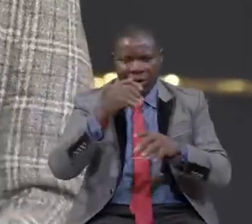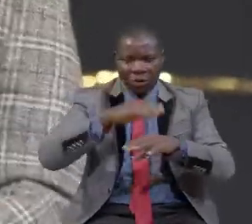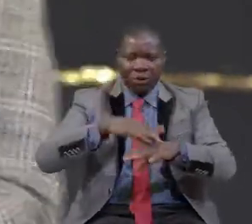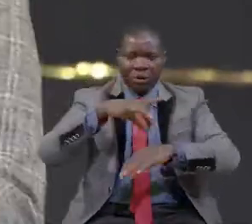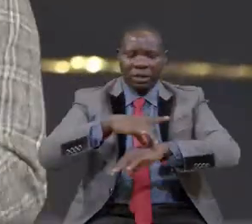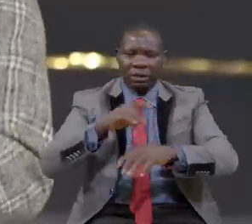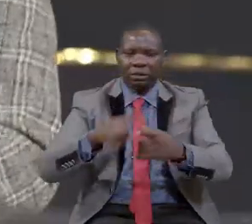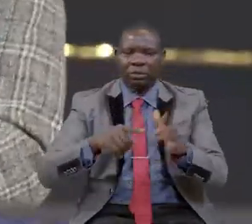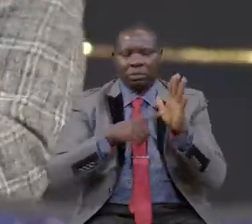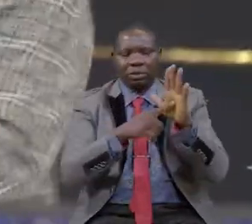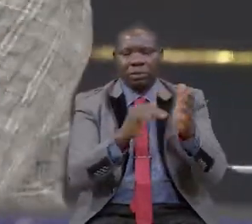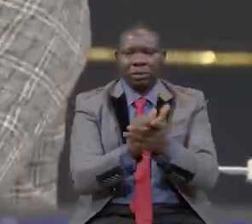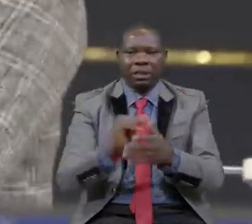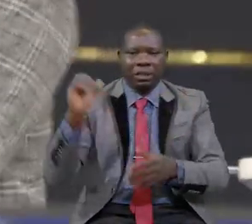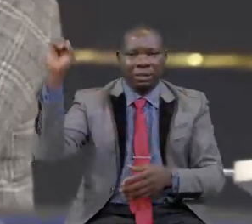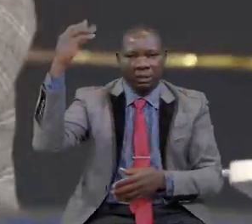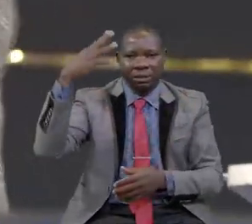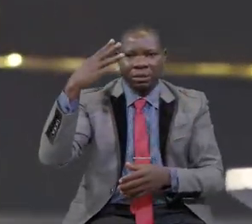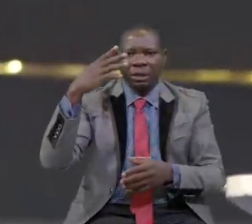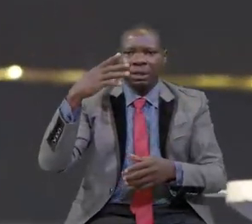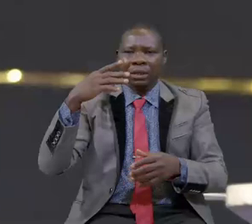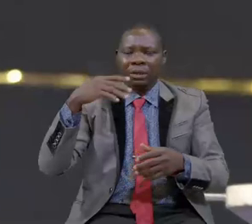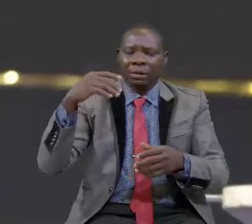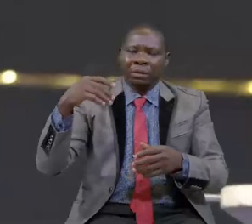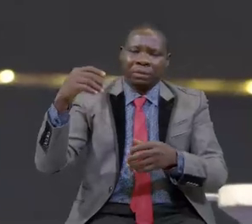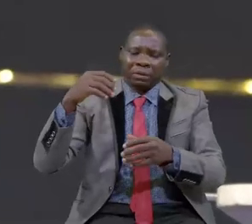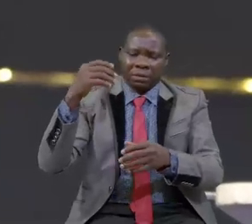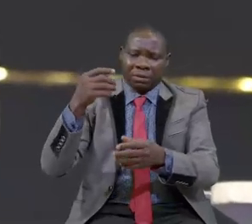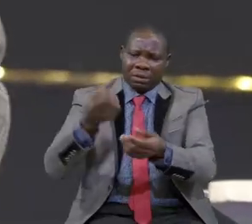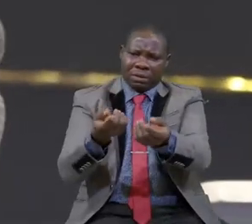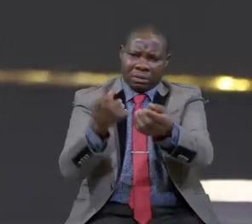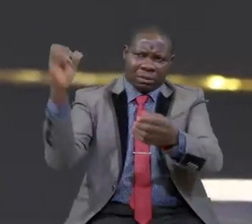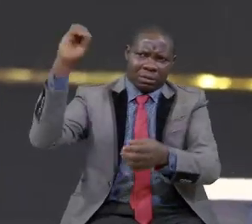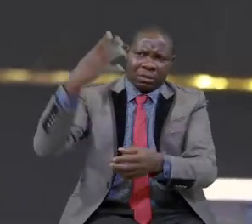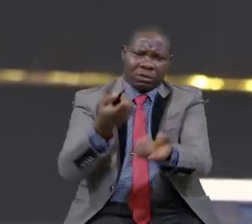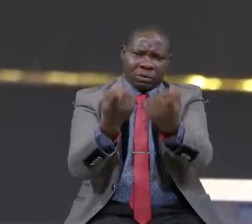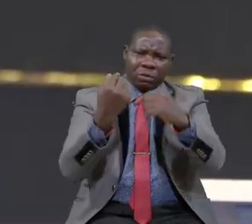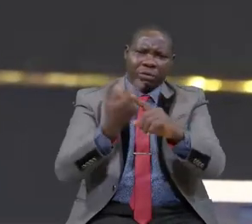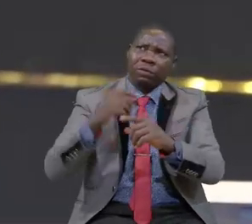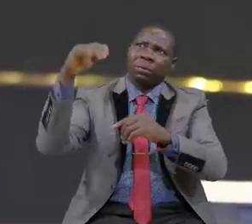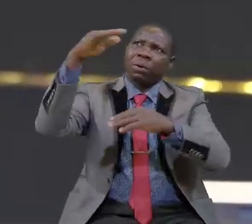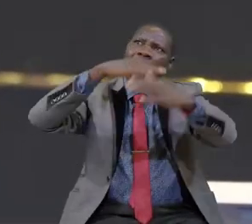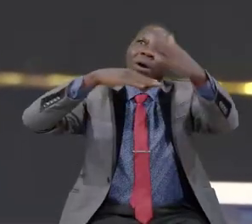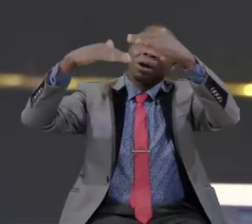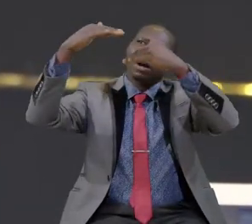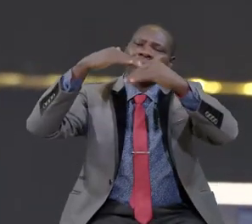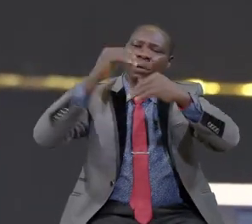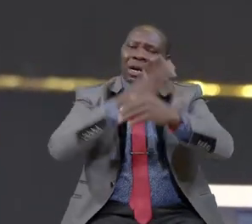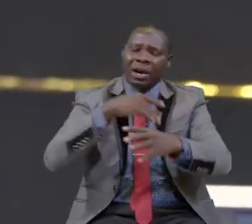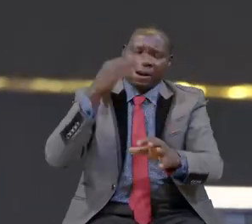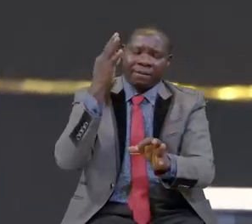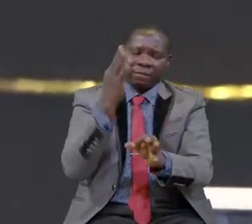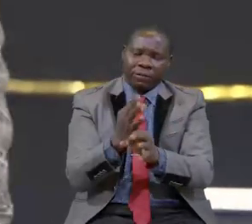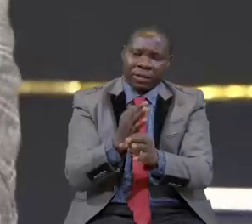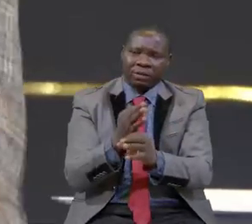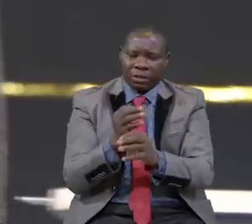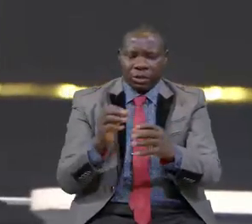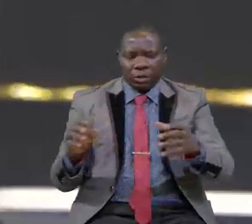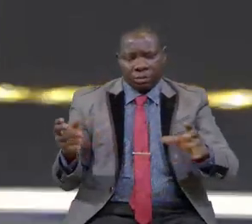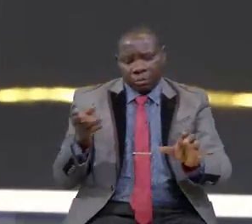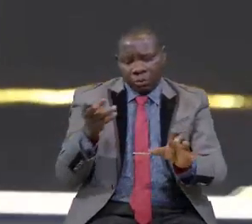And faith meeting that grace to receive. And then the coming together of grace